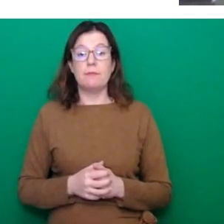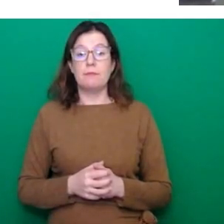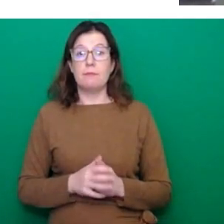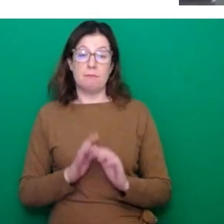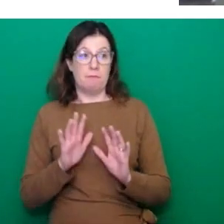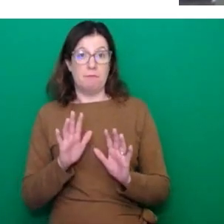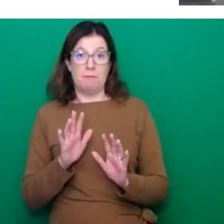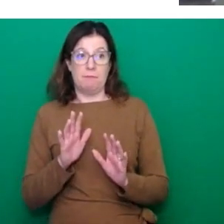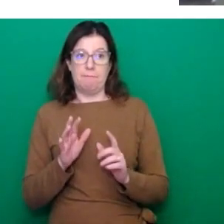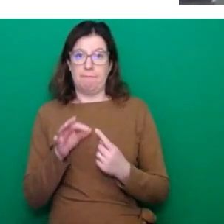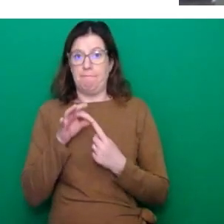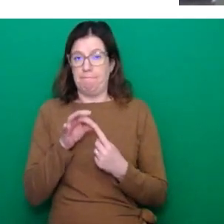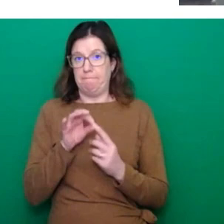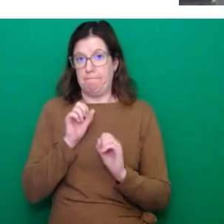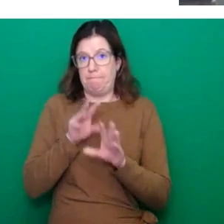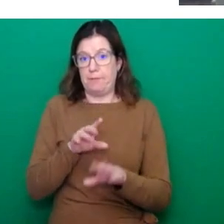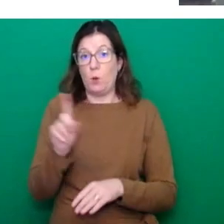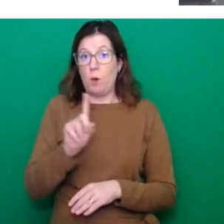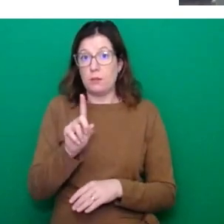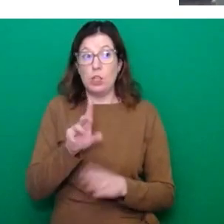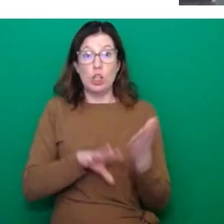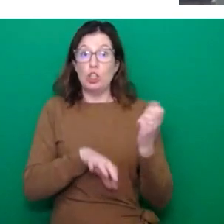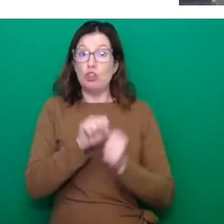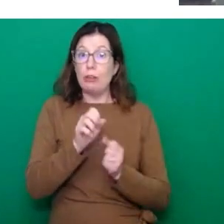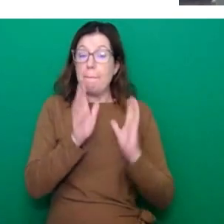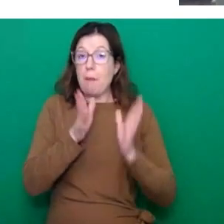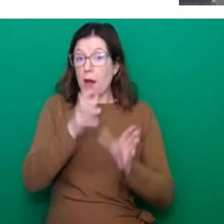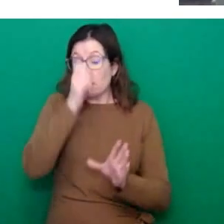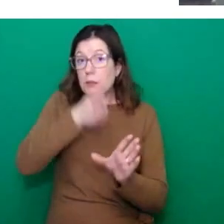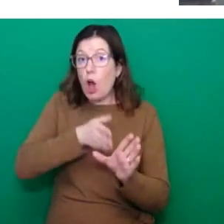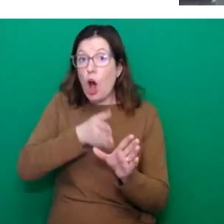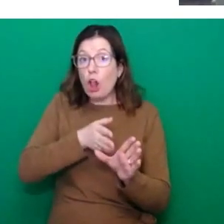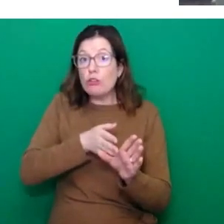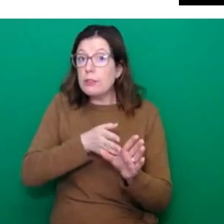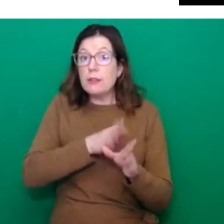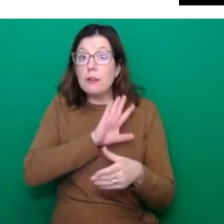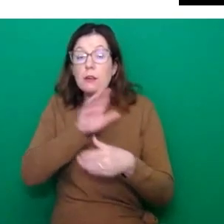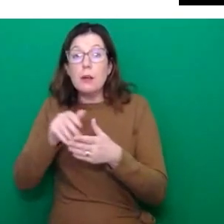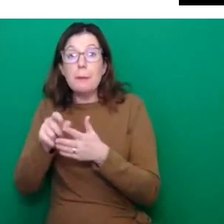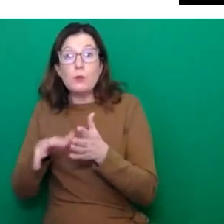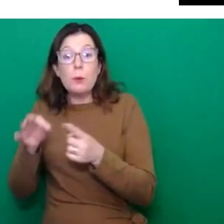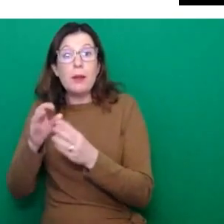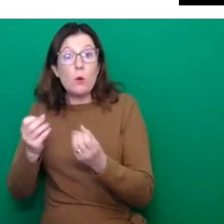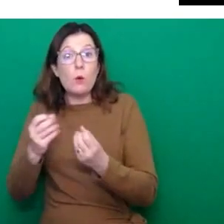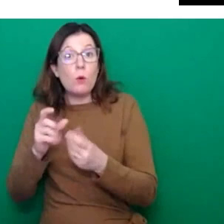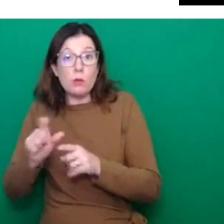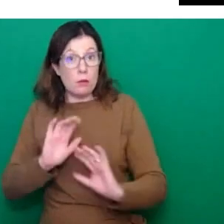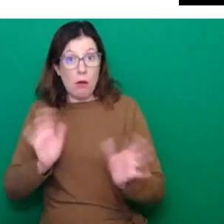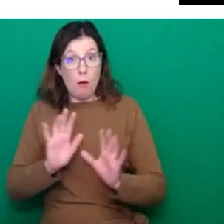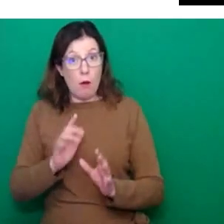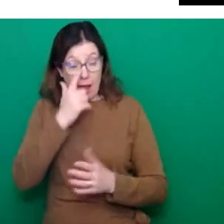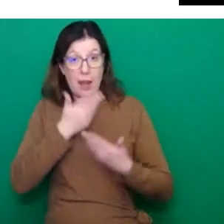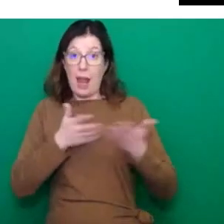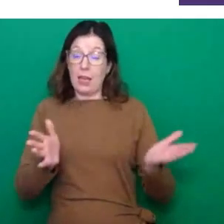actually is that you don't have to have done a psychology degree to do the PWP course. Just go for